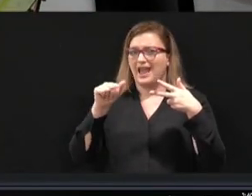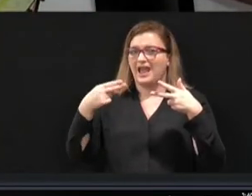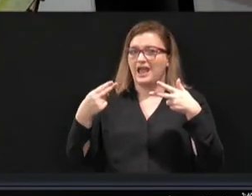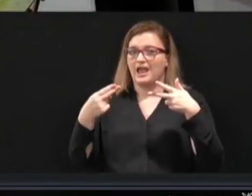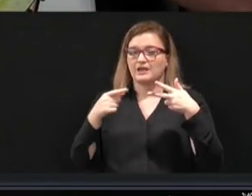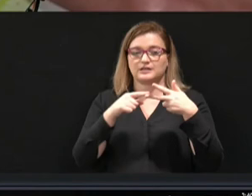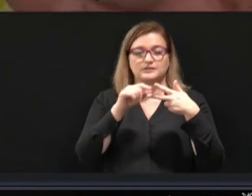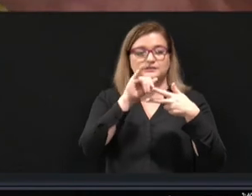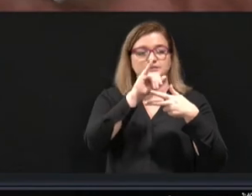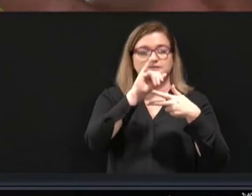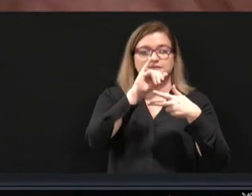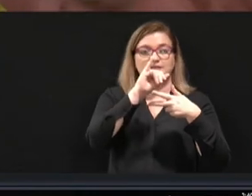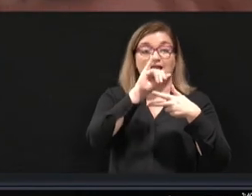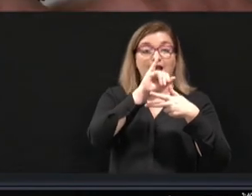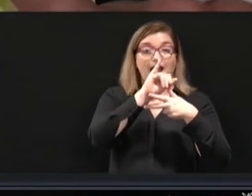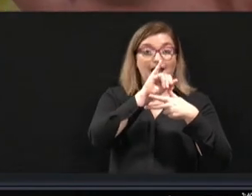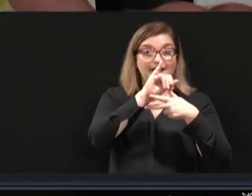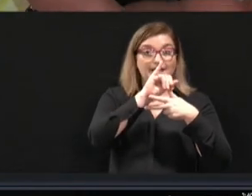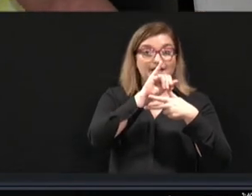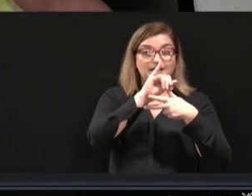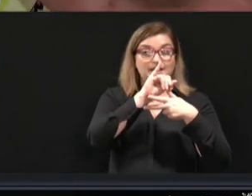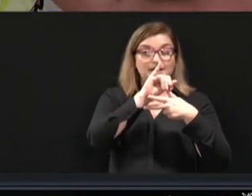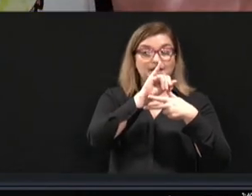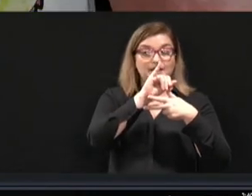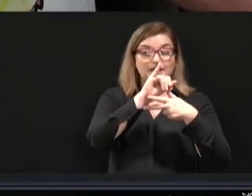I, this is an itch.